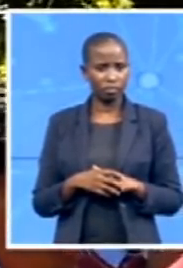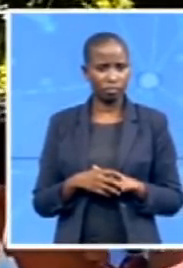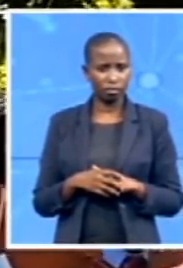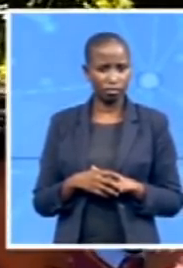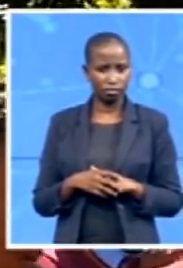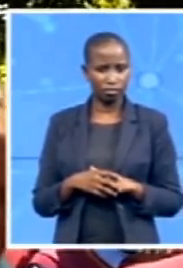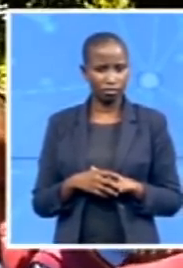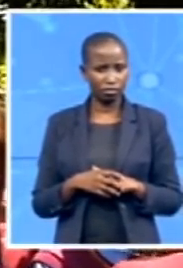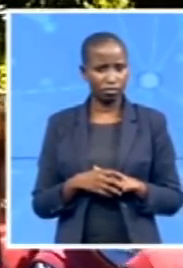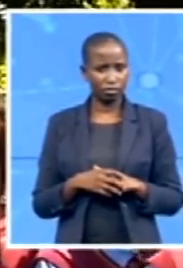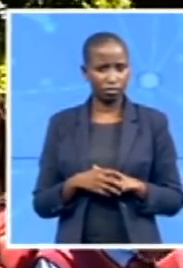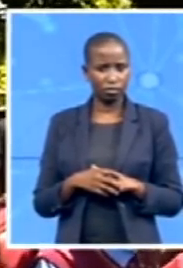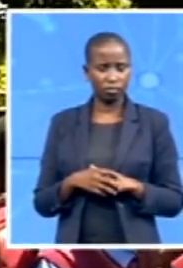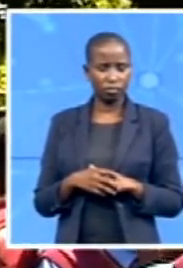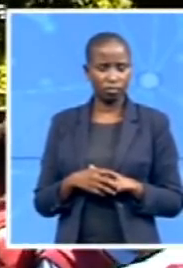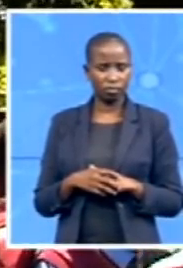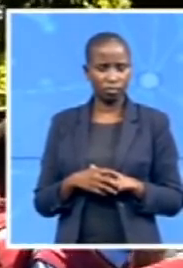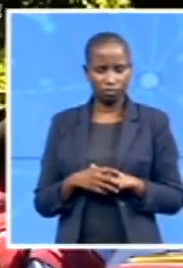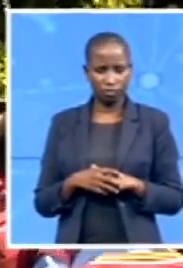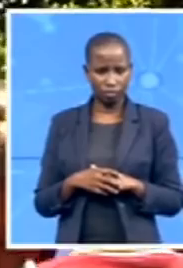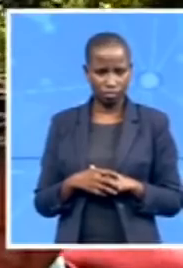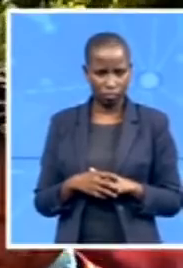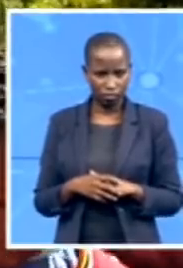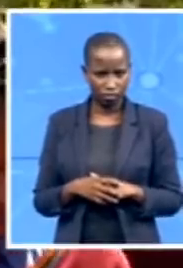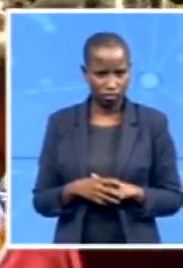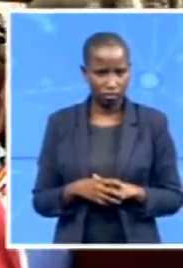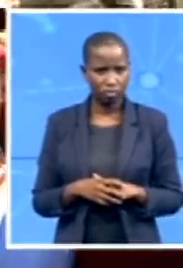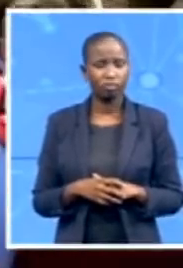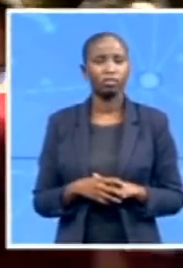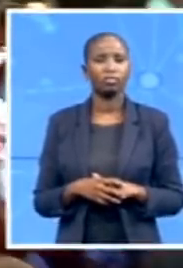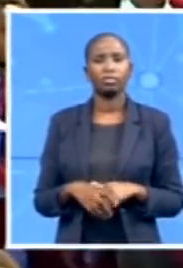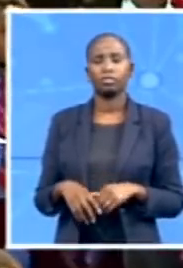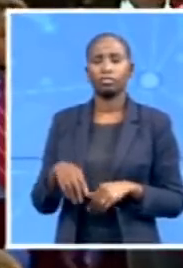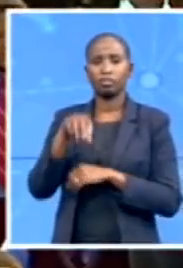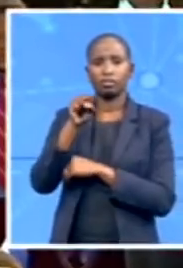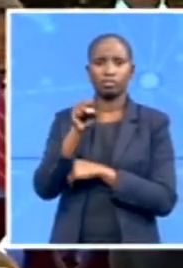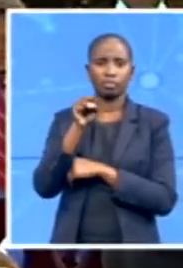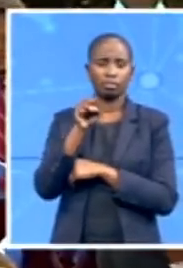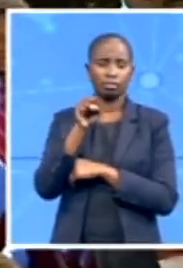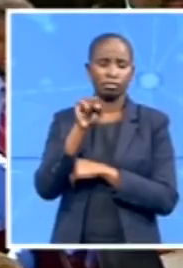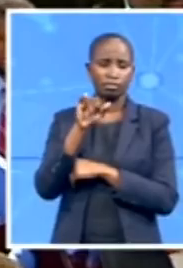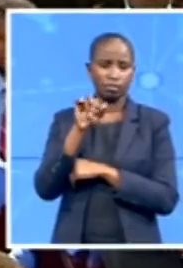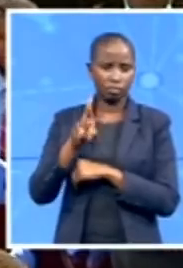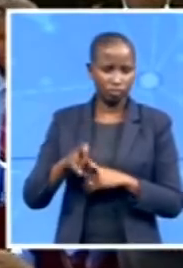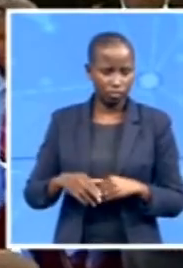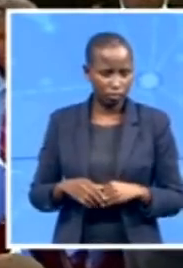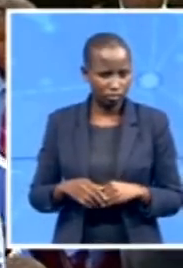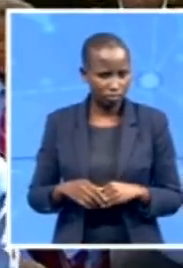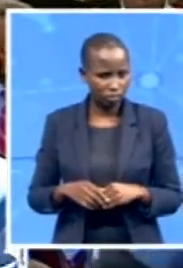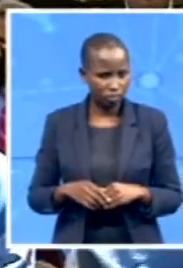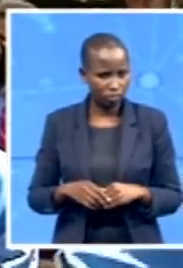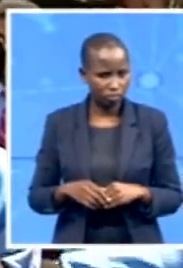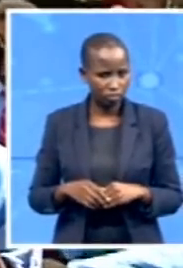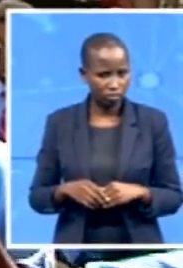Top 3. Okay. Sir, we're not going to complain about a lot of things. We're just complaining about the way we are treated at the school. Wait,